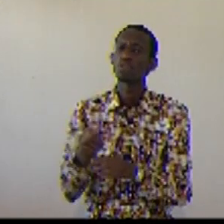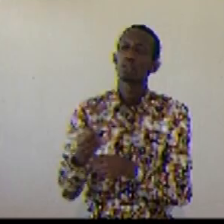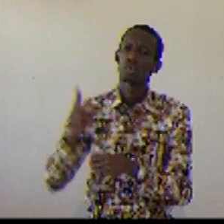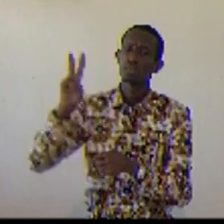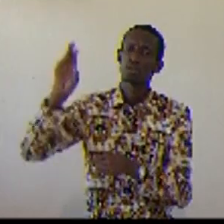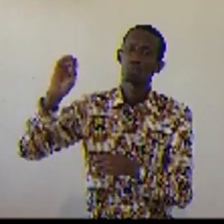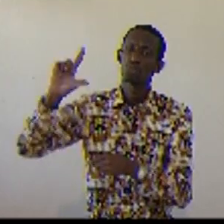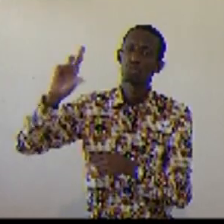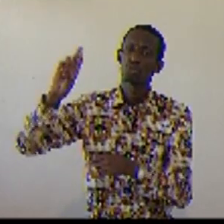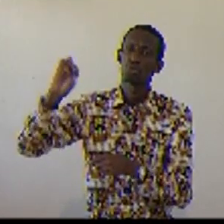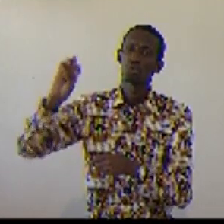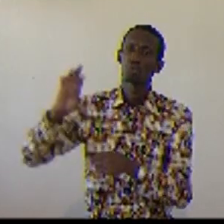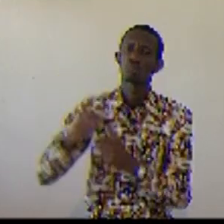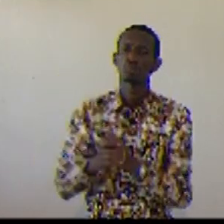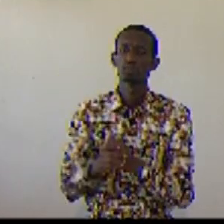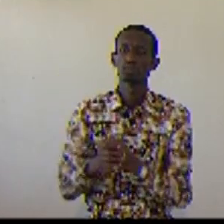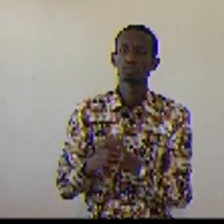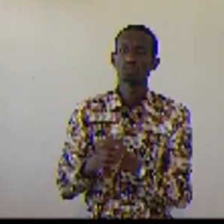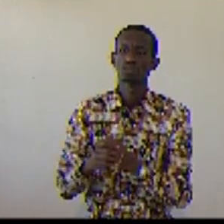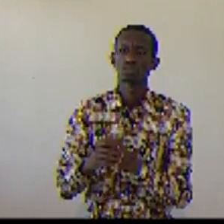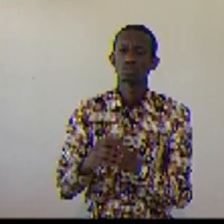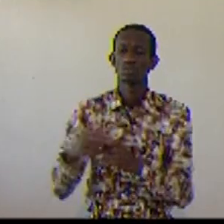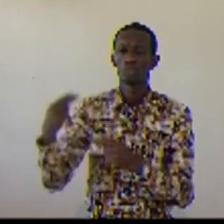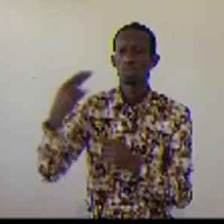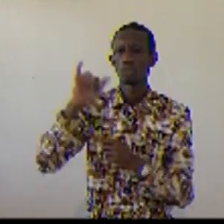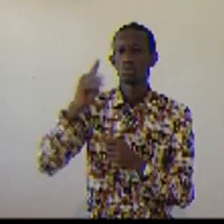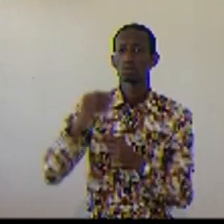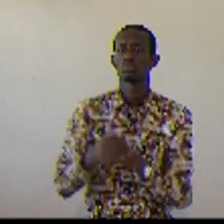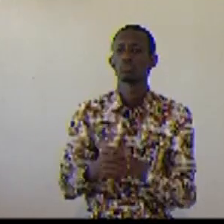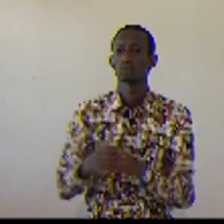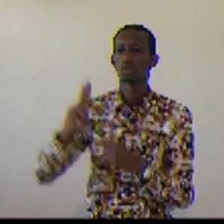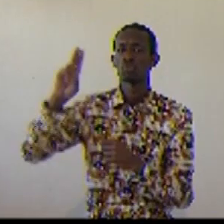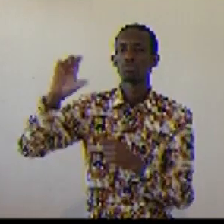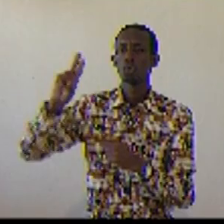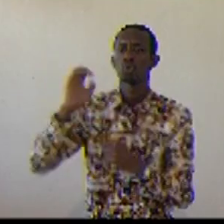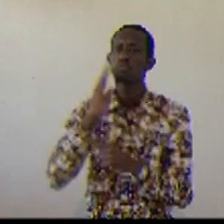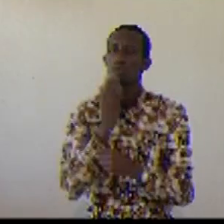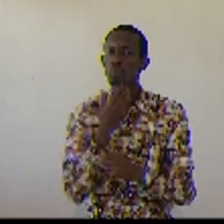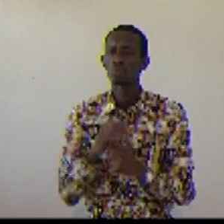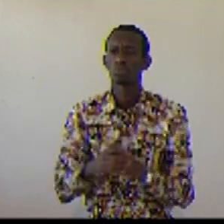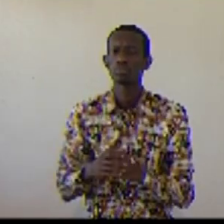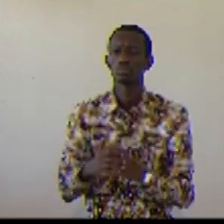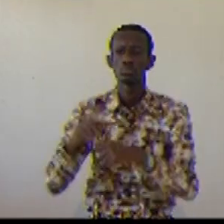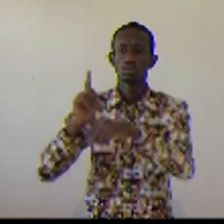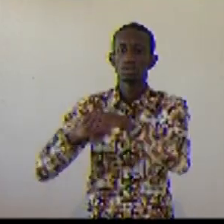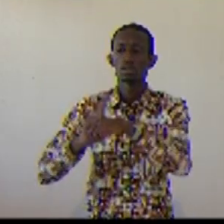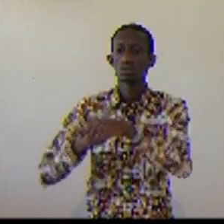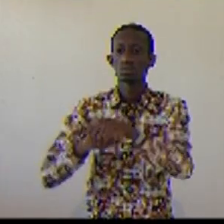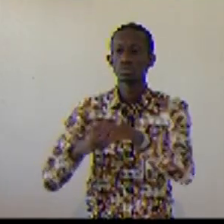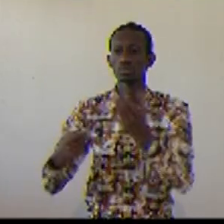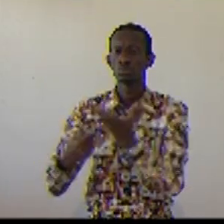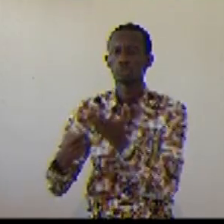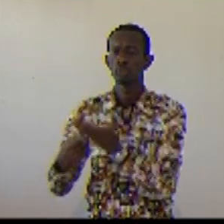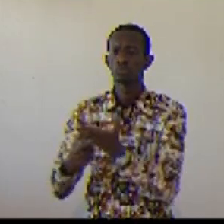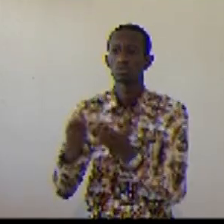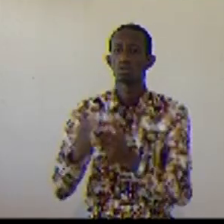thiosulfate, the volume of hydrochloric acid, the volumes of water, time taken for the cross to disappear. State the order